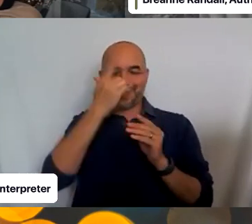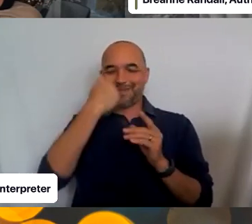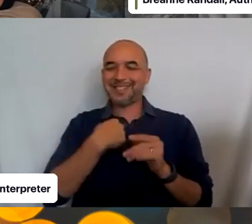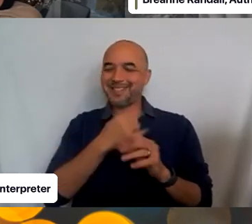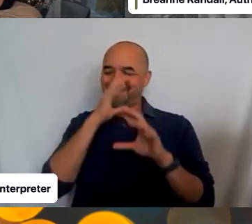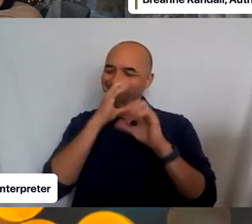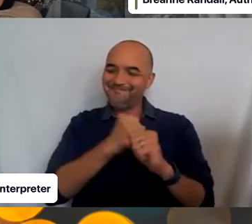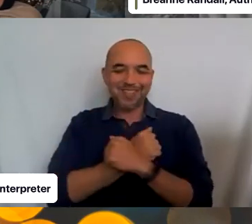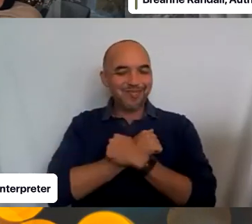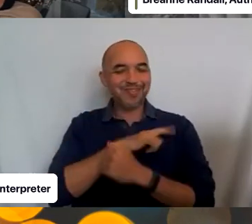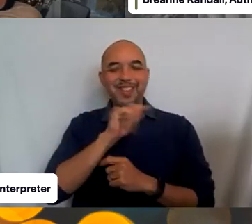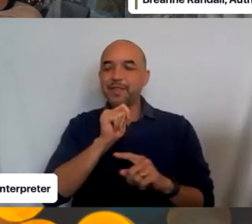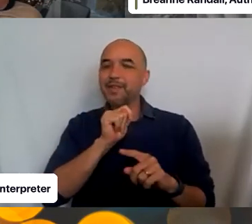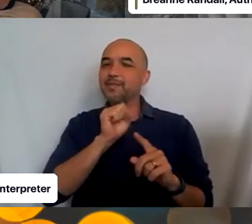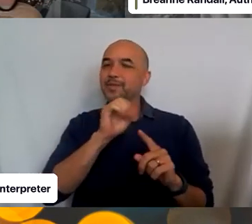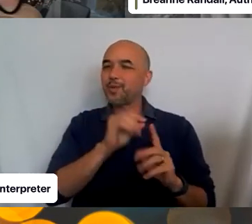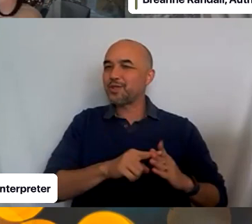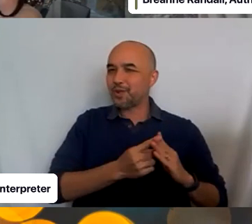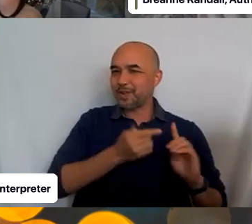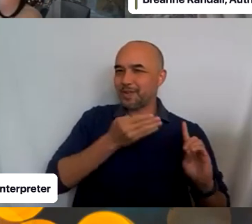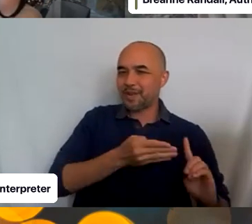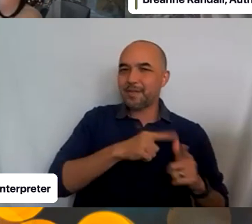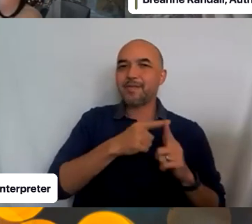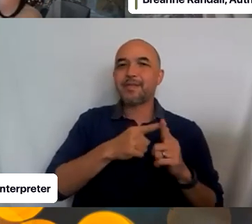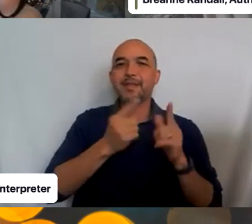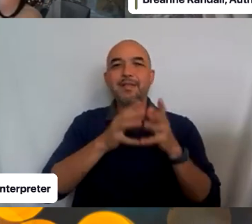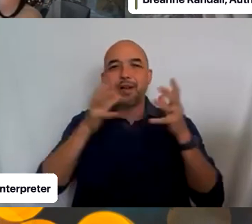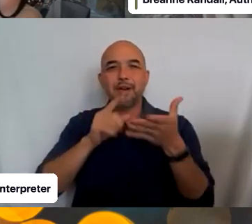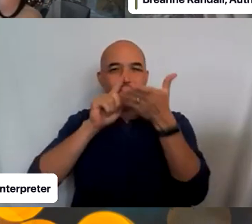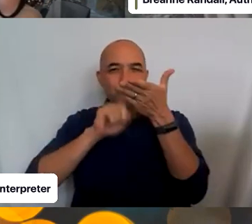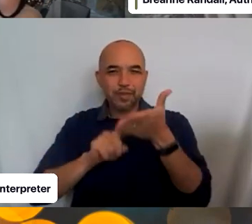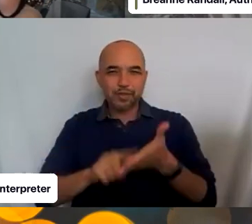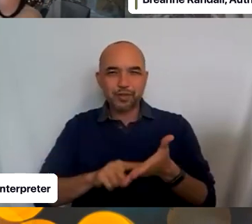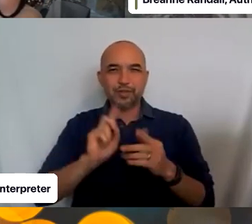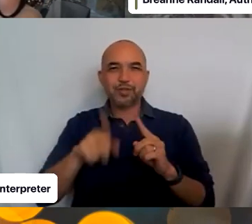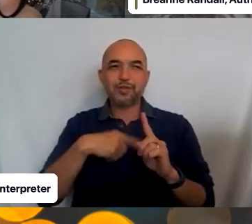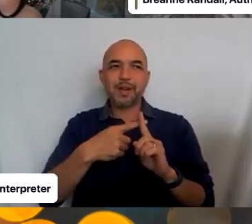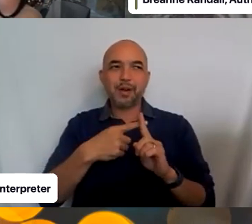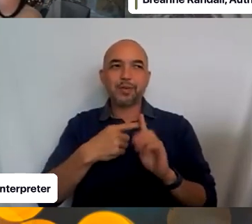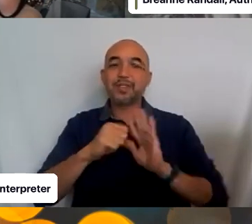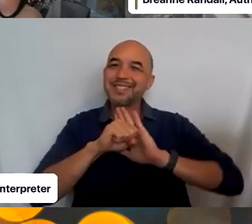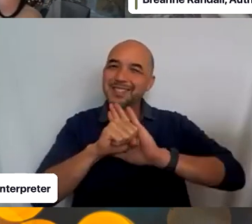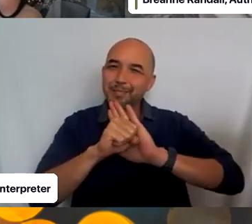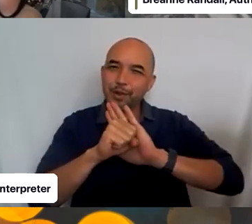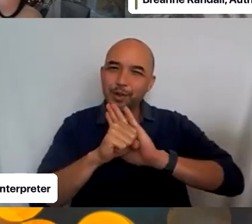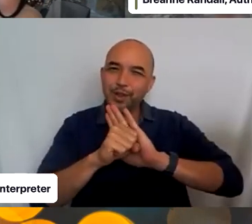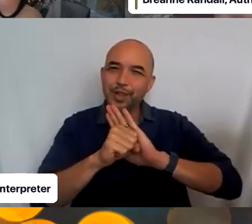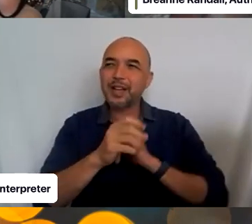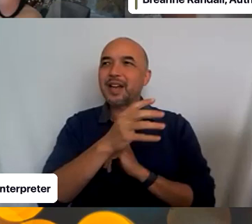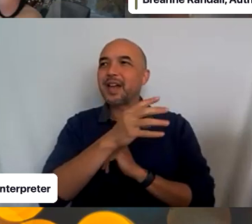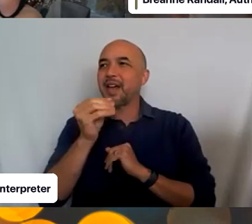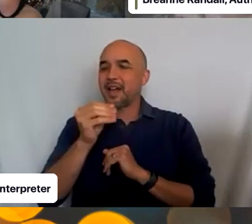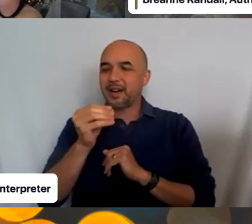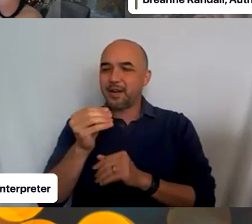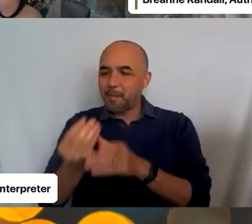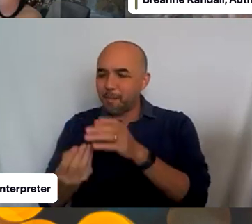it stems from there. And it was just a lot of research on, you know, symbolism and what does this plant do and what does it